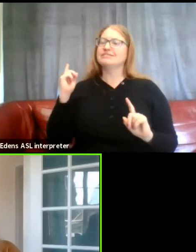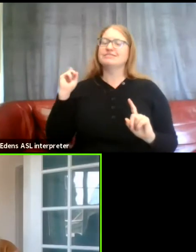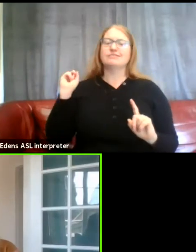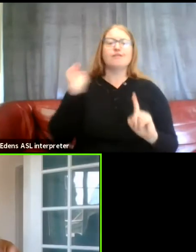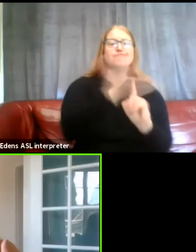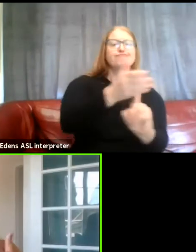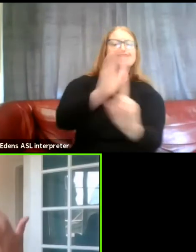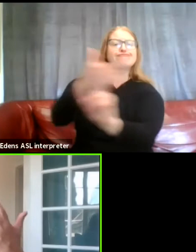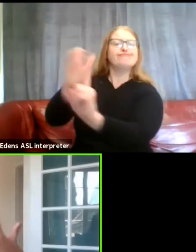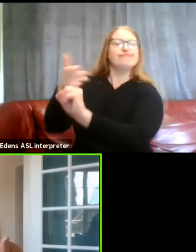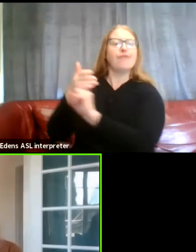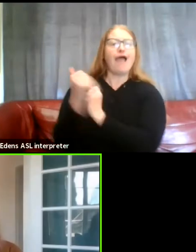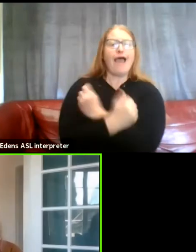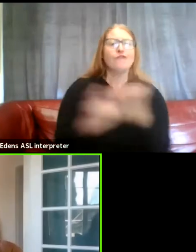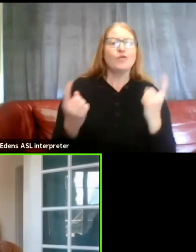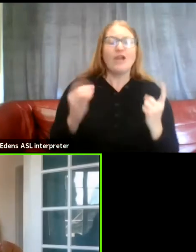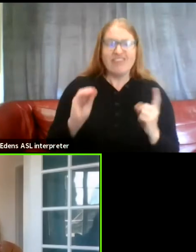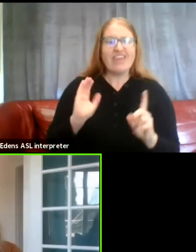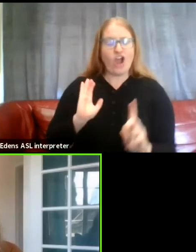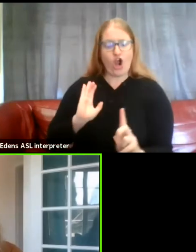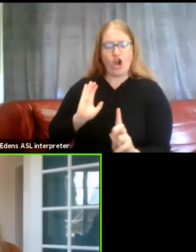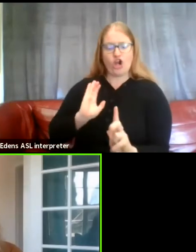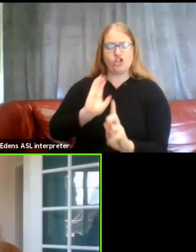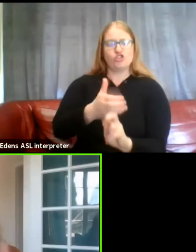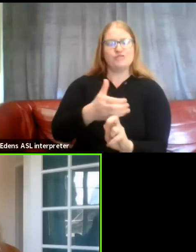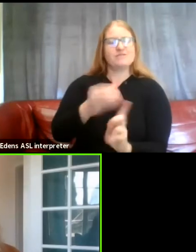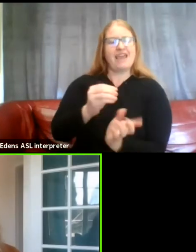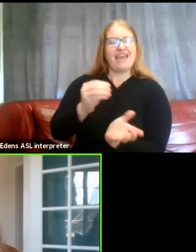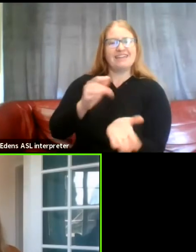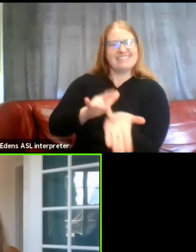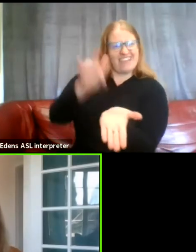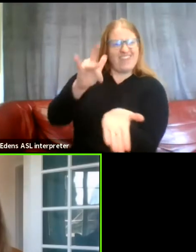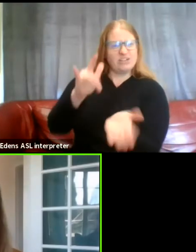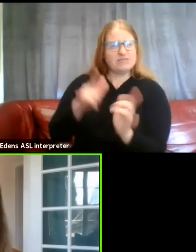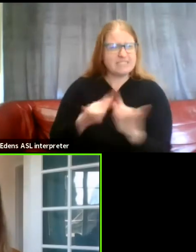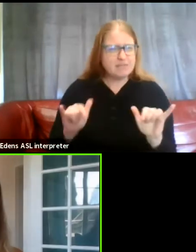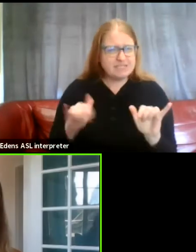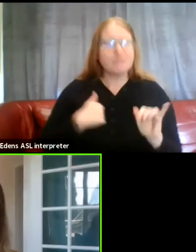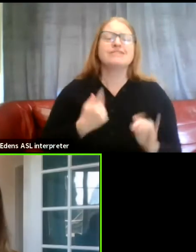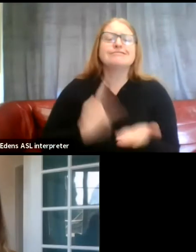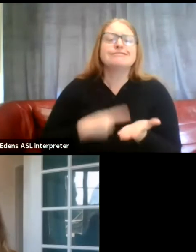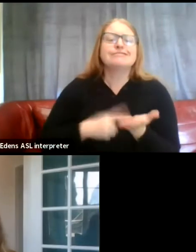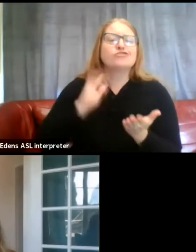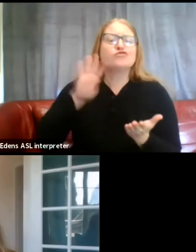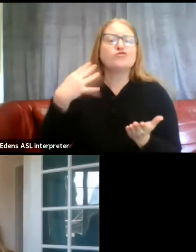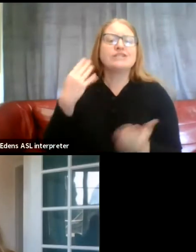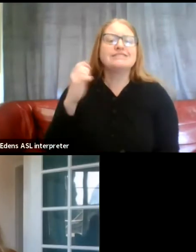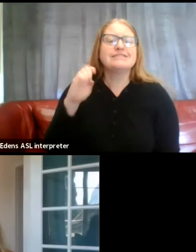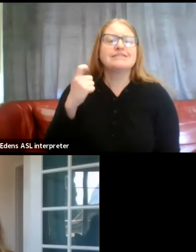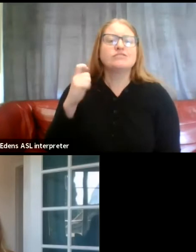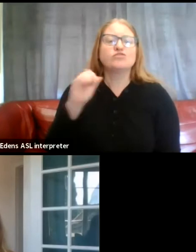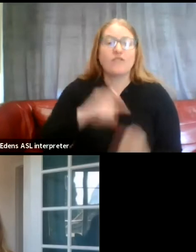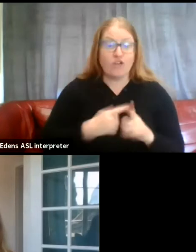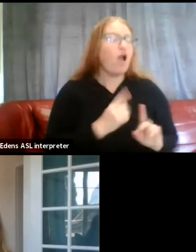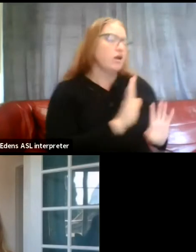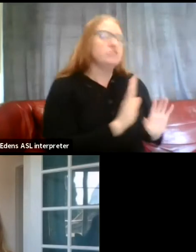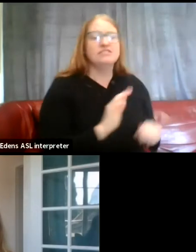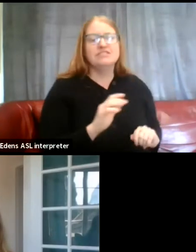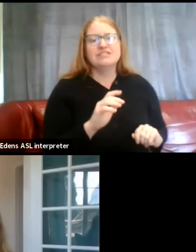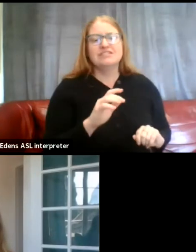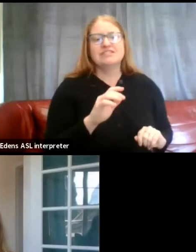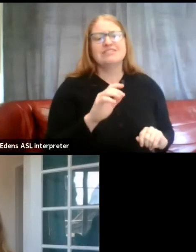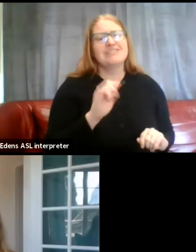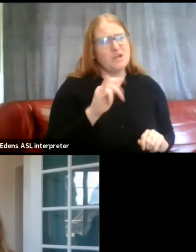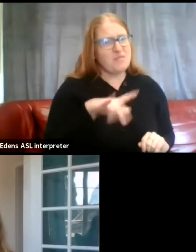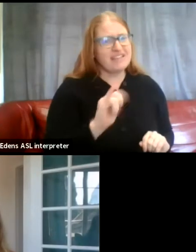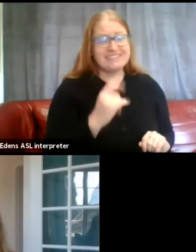They're utilizing them and subverting them in the same breath. Well, and let's talk about Crazy Ex-Girlfriend. Because I want to say, like, yeah. Mona Lisa